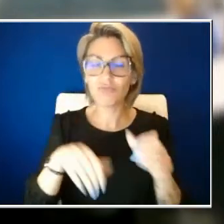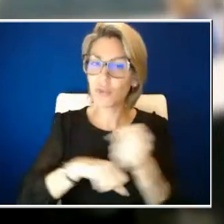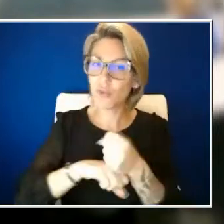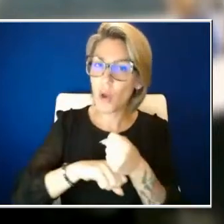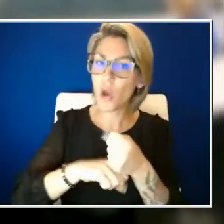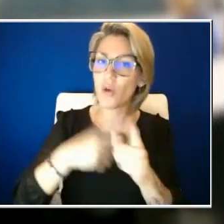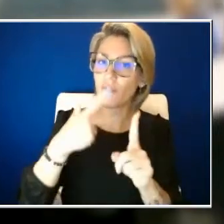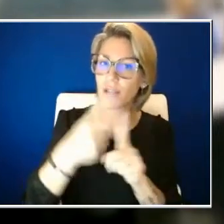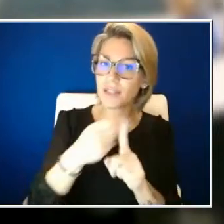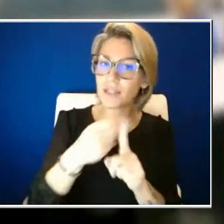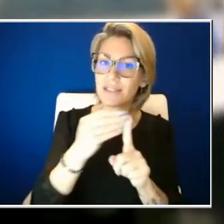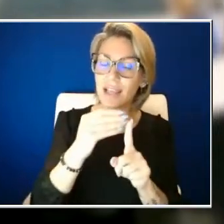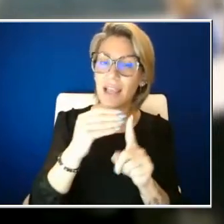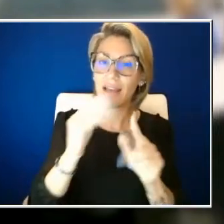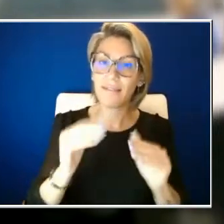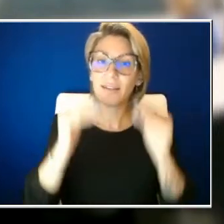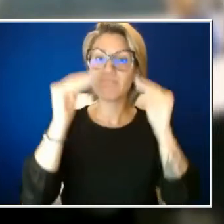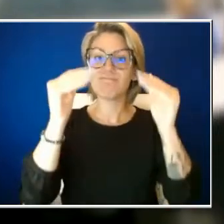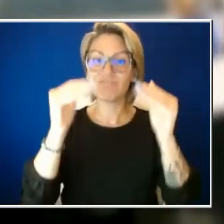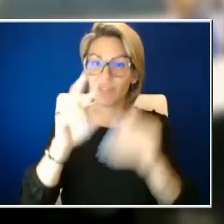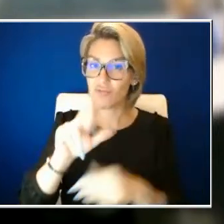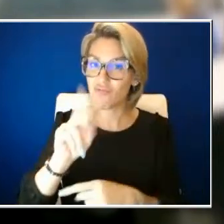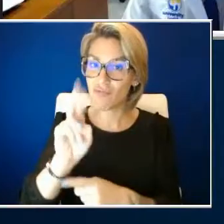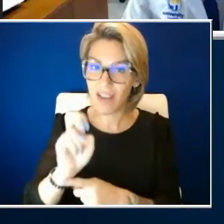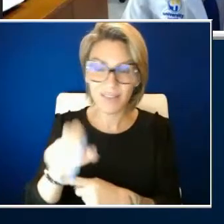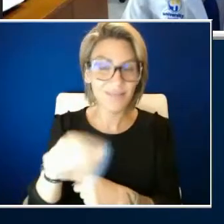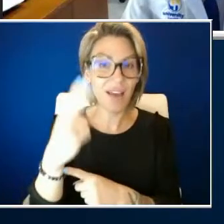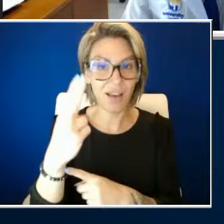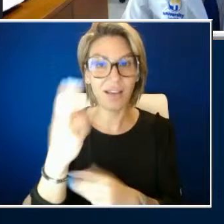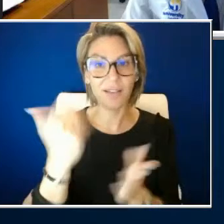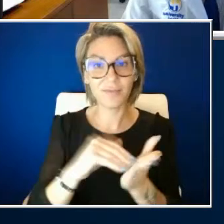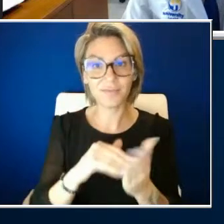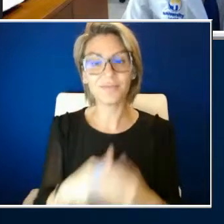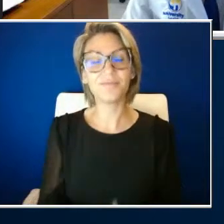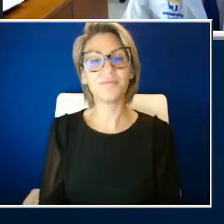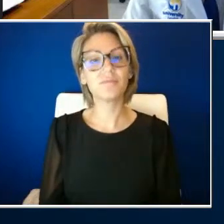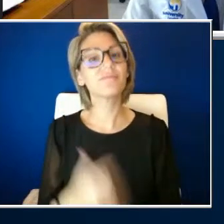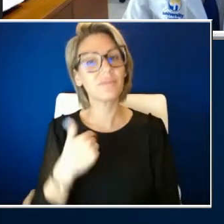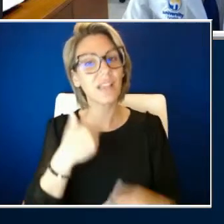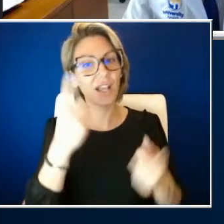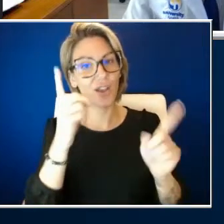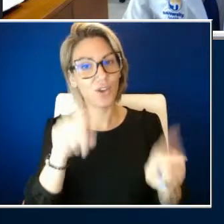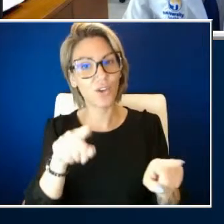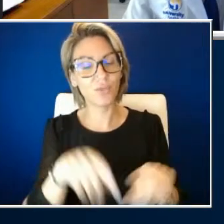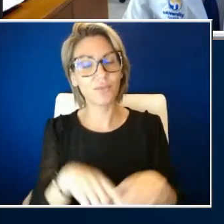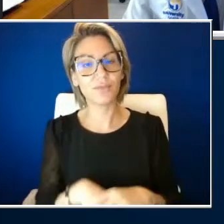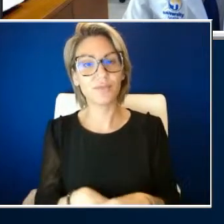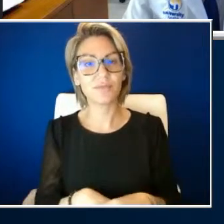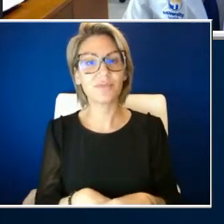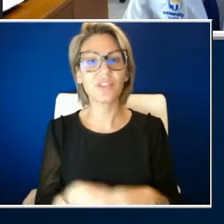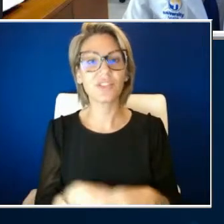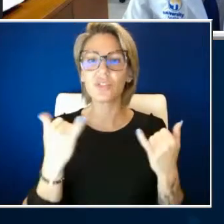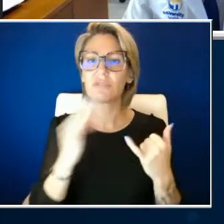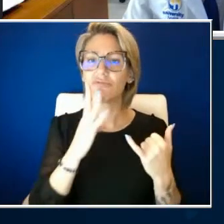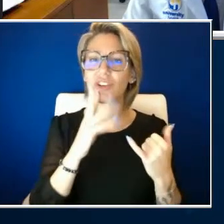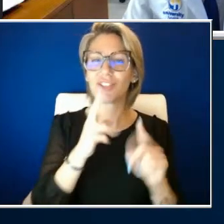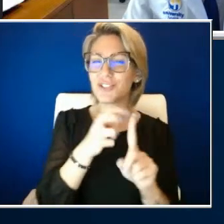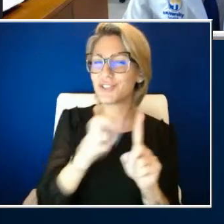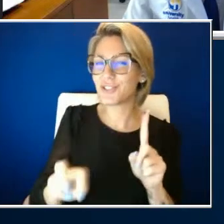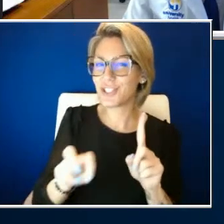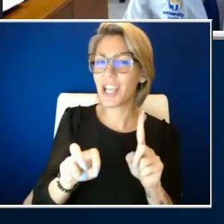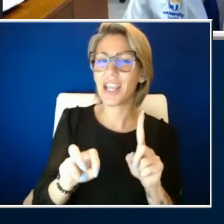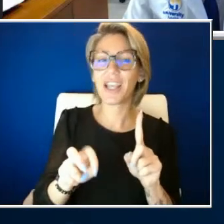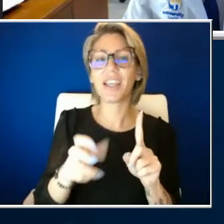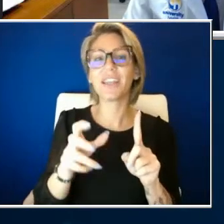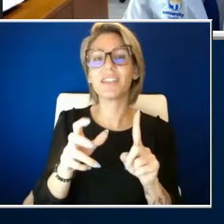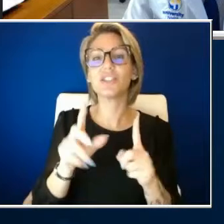vaccination rates to as high a level as possible. Yeah, I totally agree. So now let's talk for a moment. I'm going to shift gears to RSV.